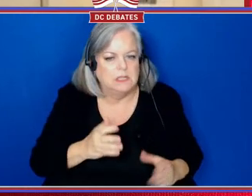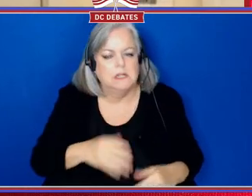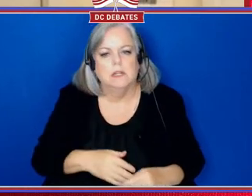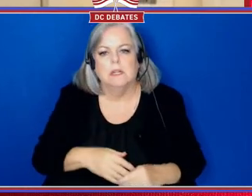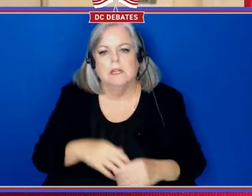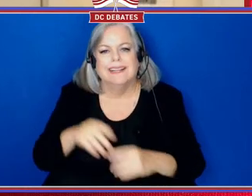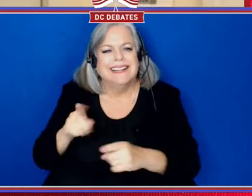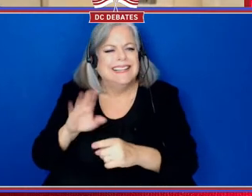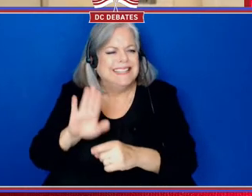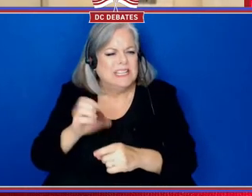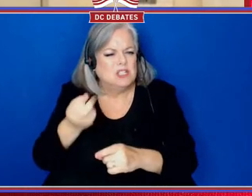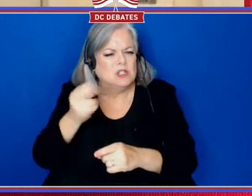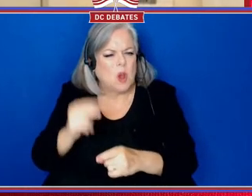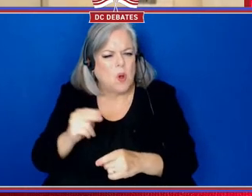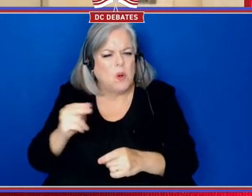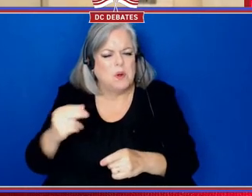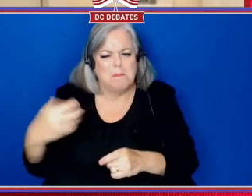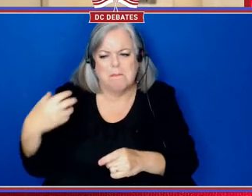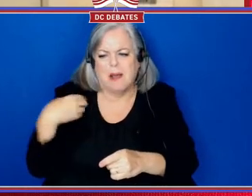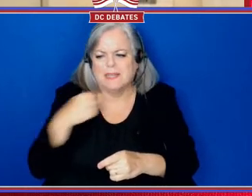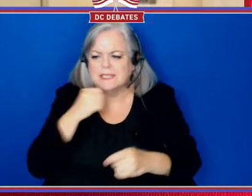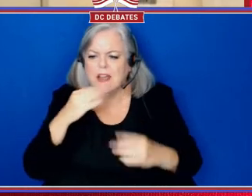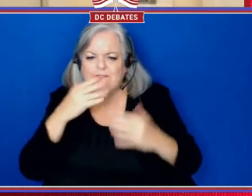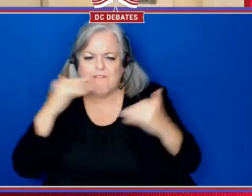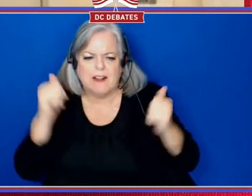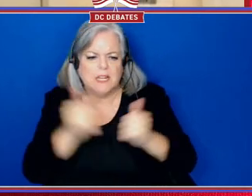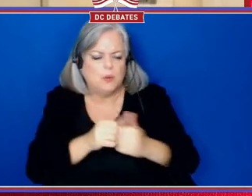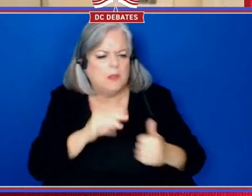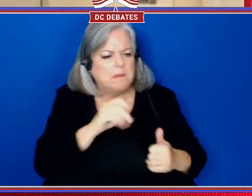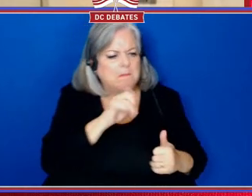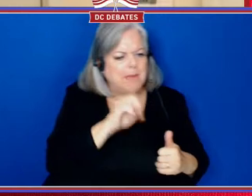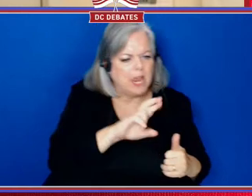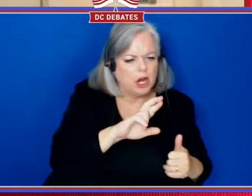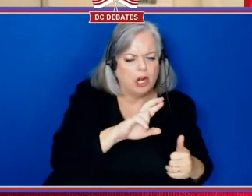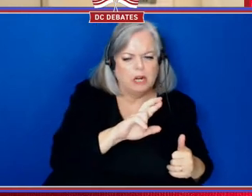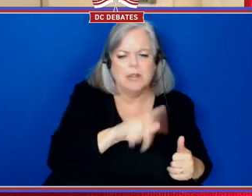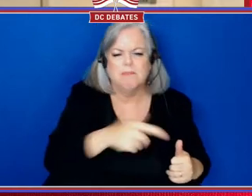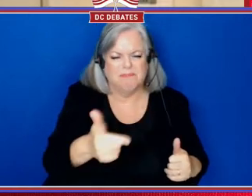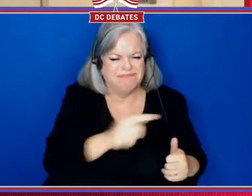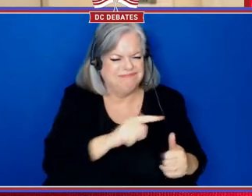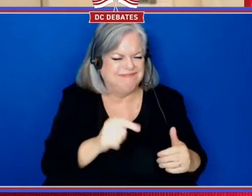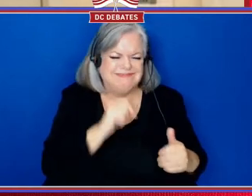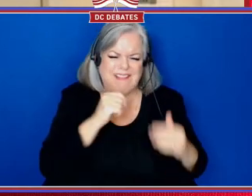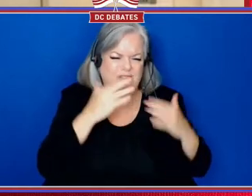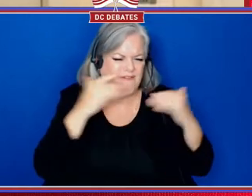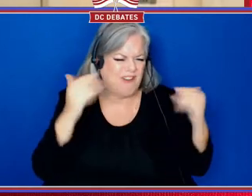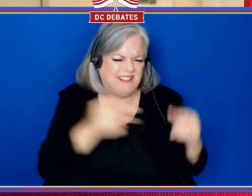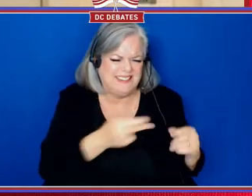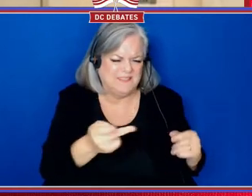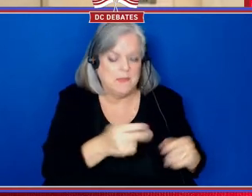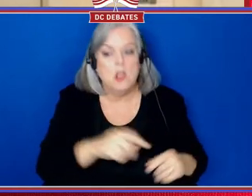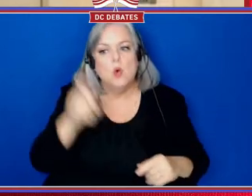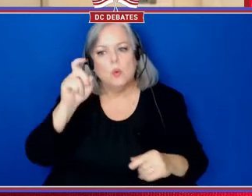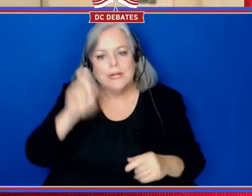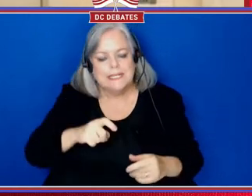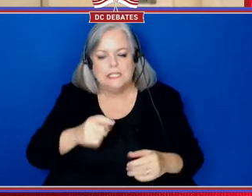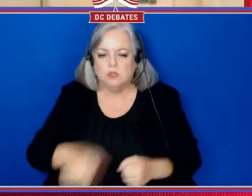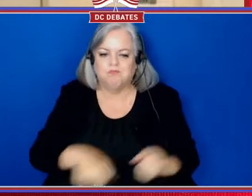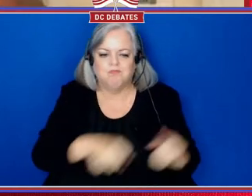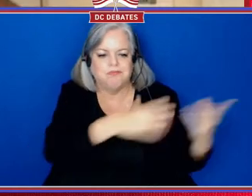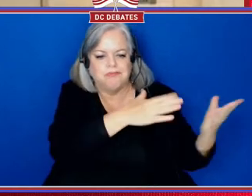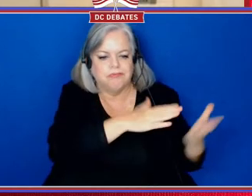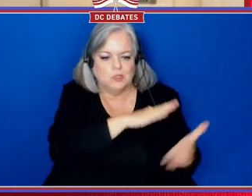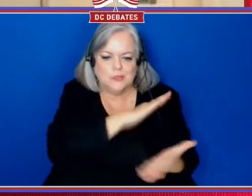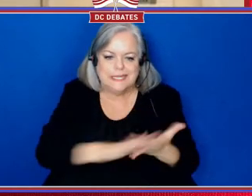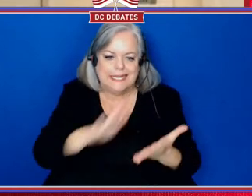with the mayor and vice versa. We need to clean house. This is a prime example on why we need to clean